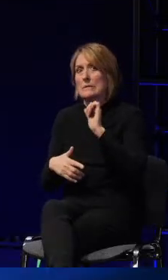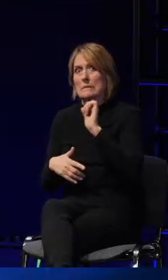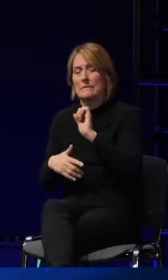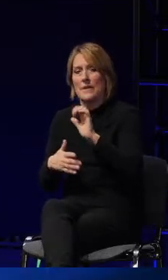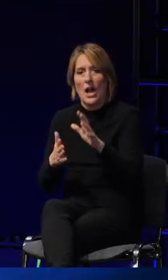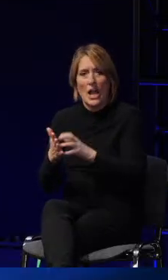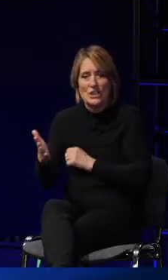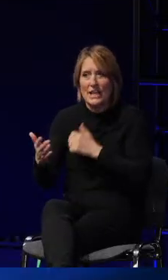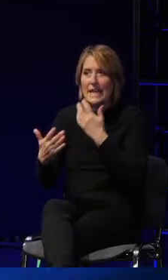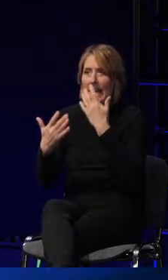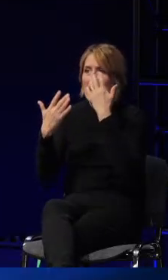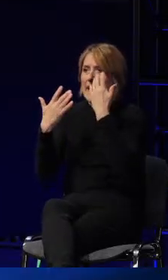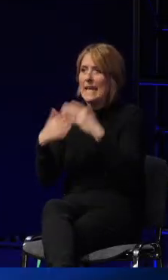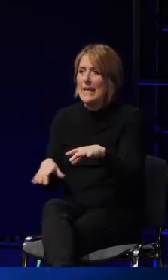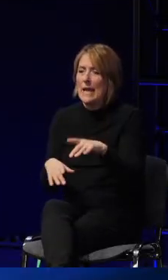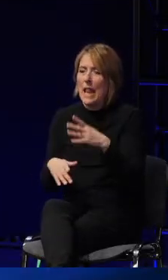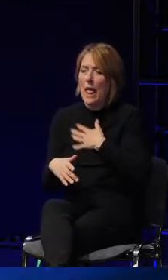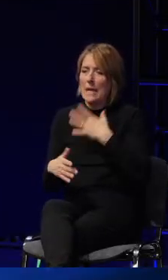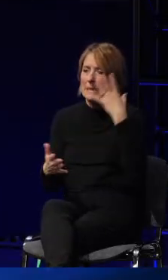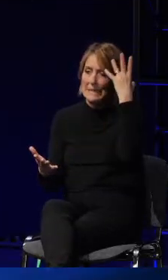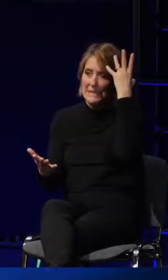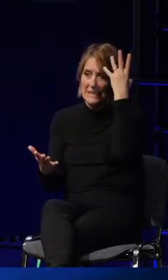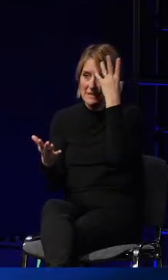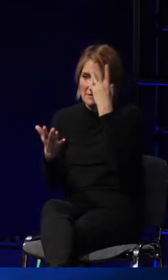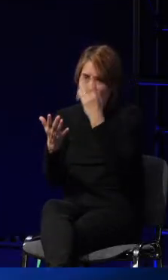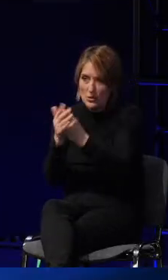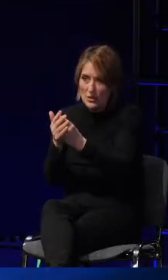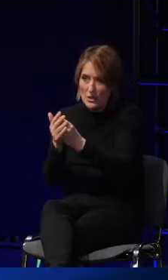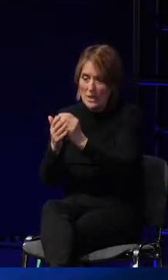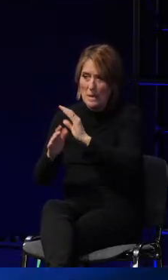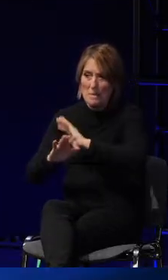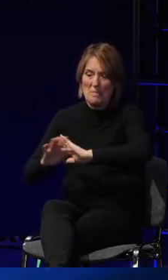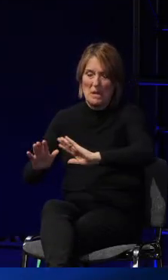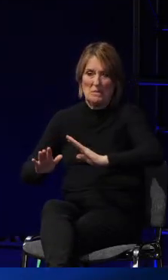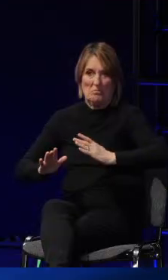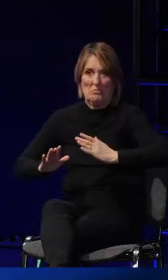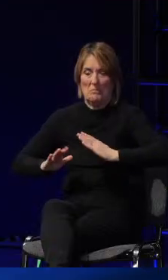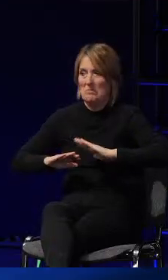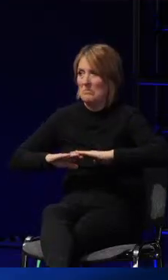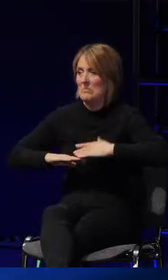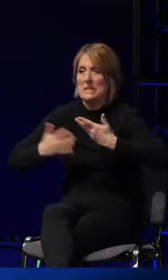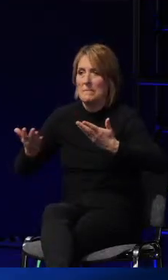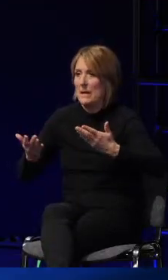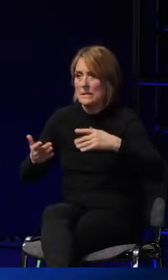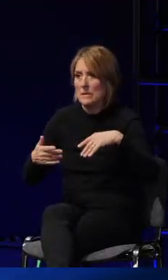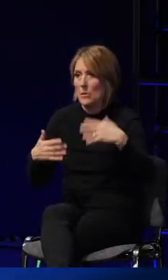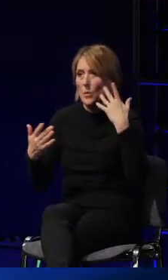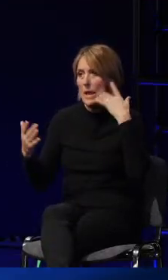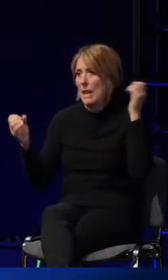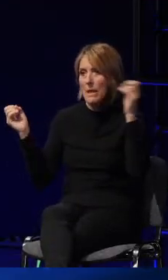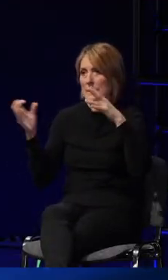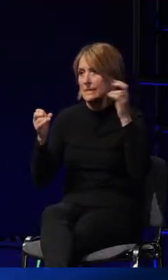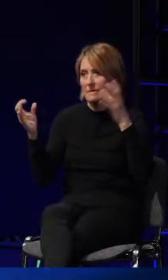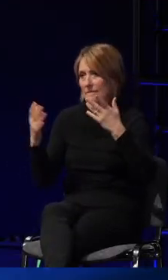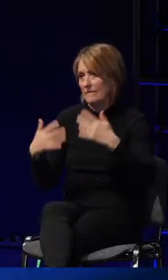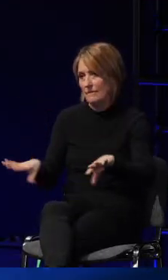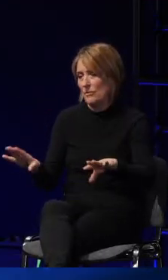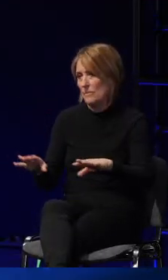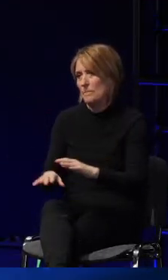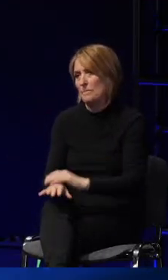very specific about diffusion, but he's lighting agnostic. He doesn't care what the source is, and which is, I